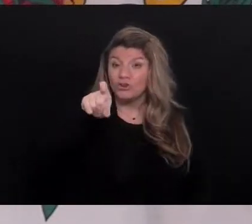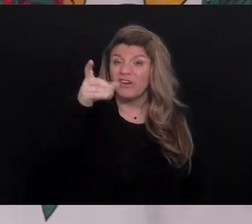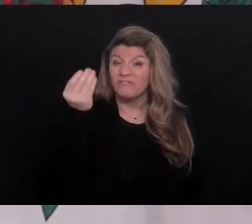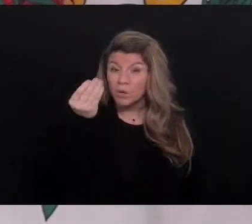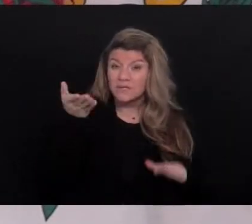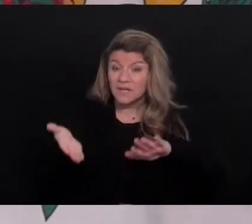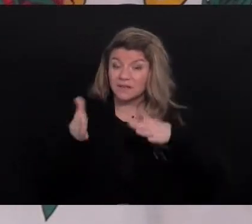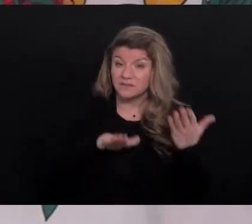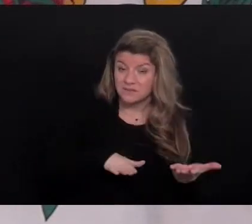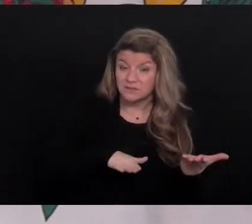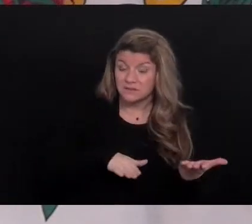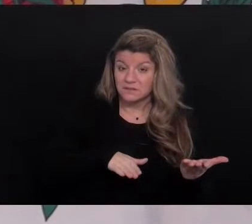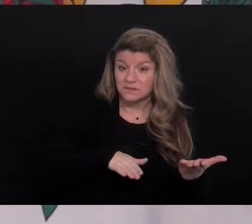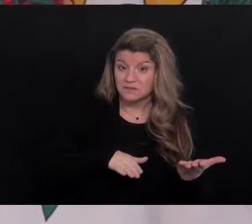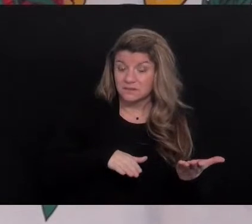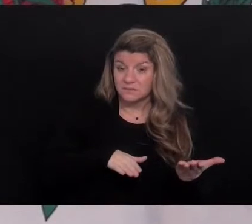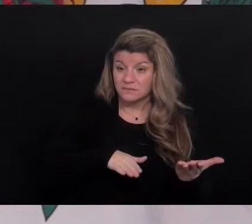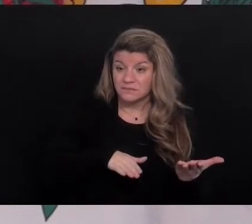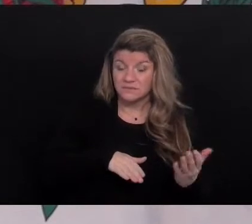5,114 deaths.